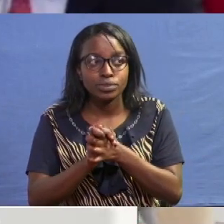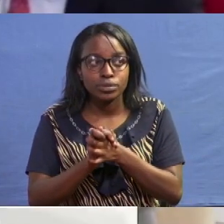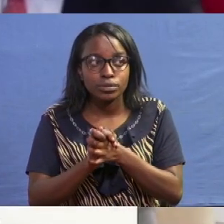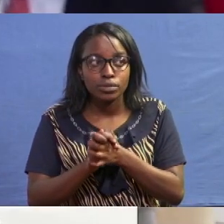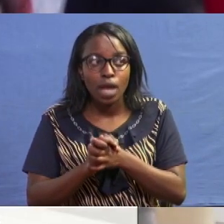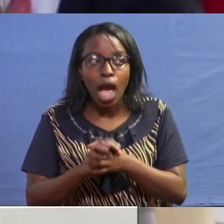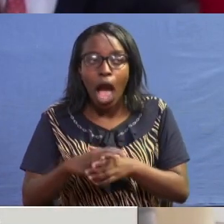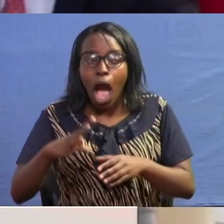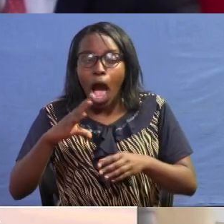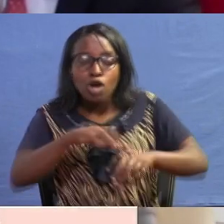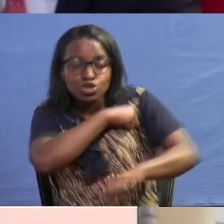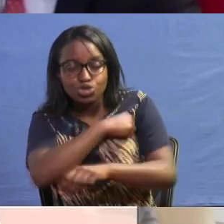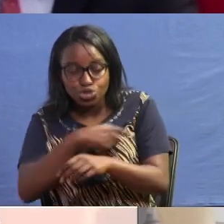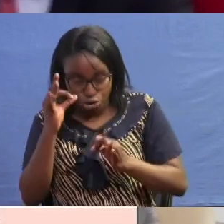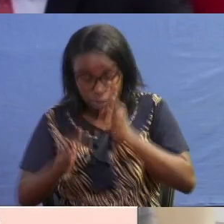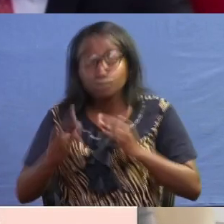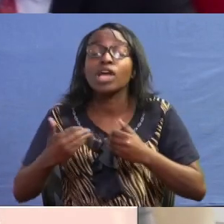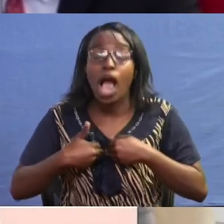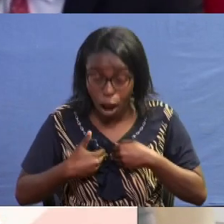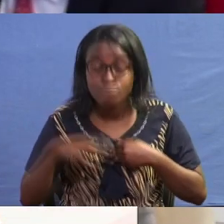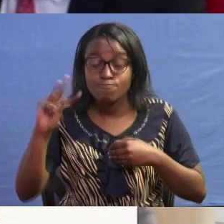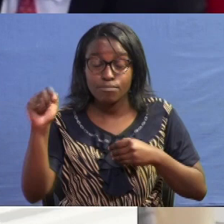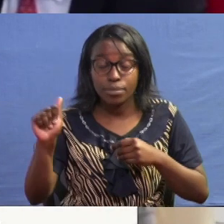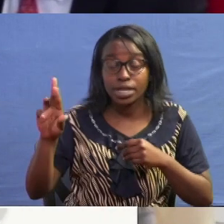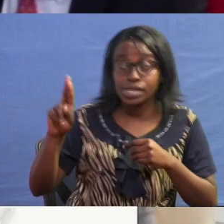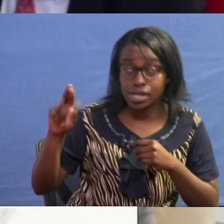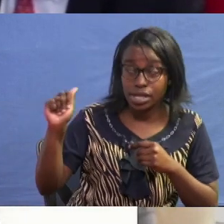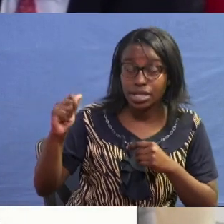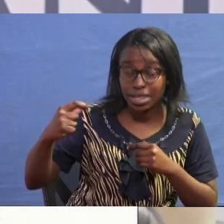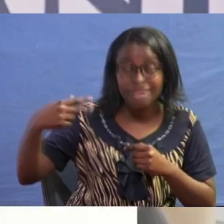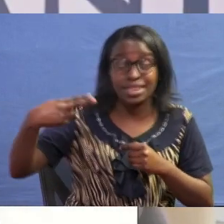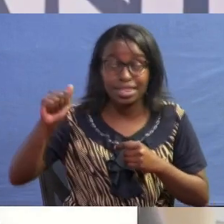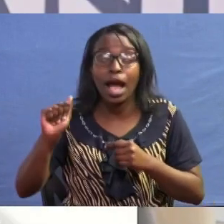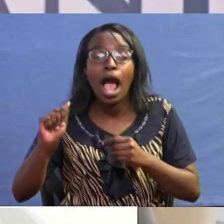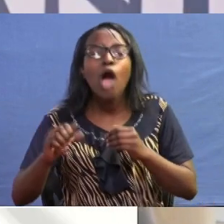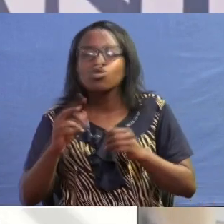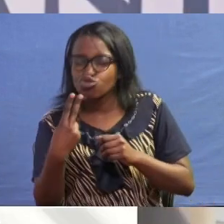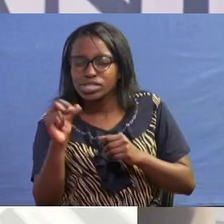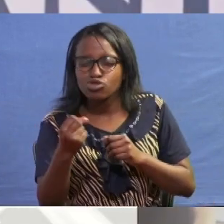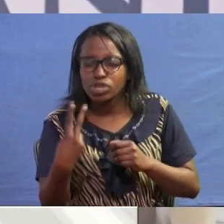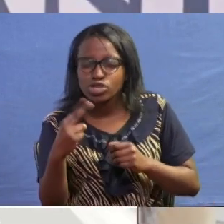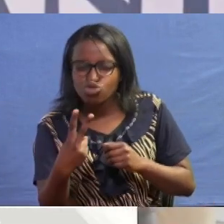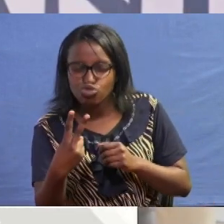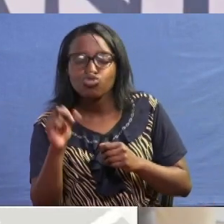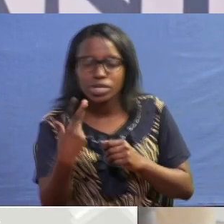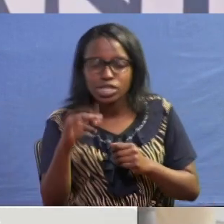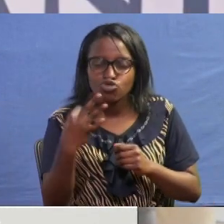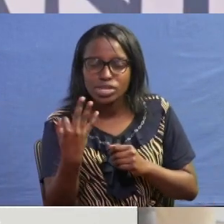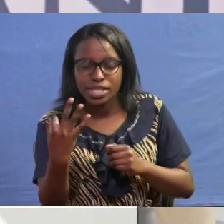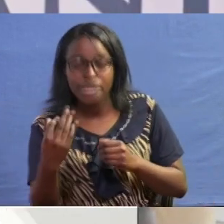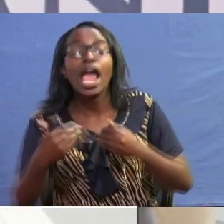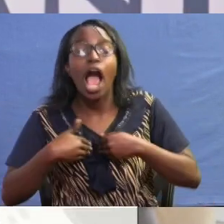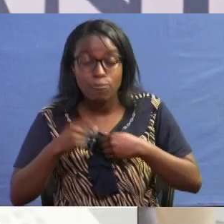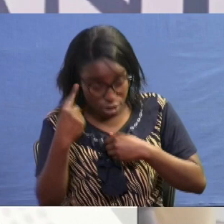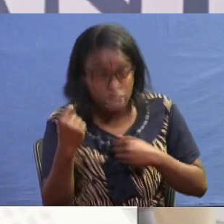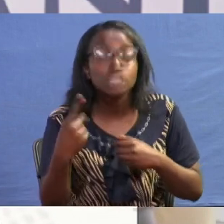Chief Justice Martha Koome, today while leading the review of the 2022-2023 Performance Management and Measurement Understanding